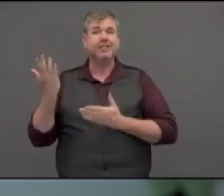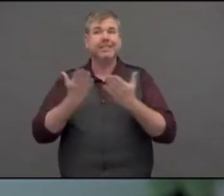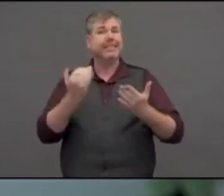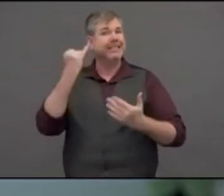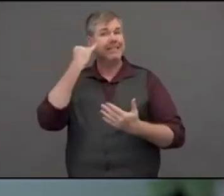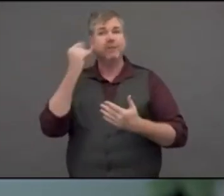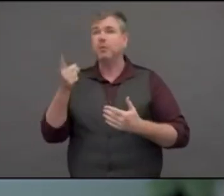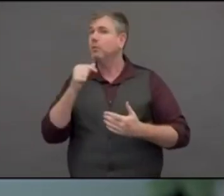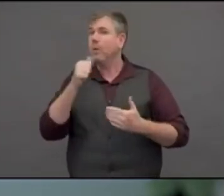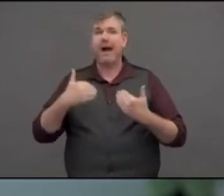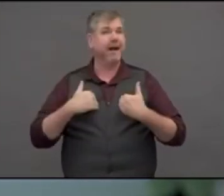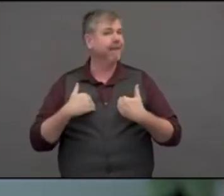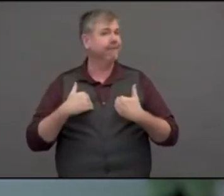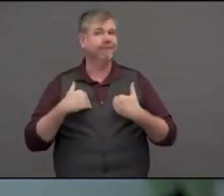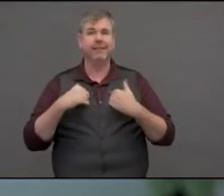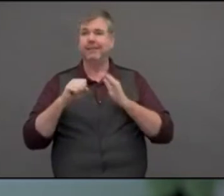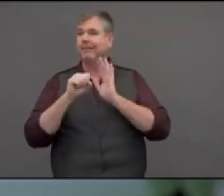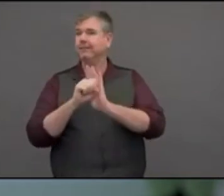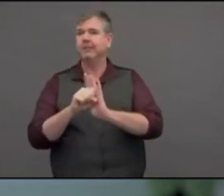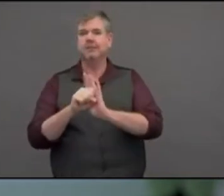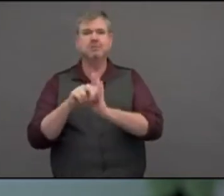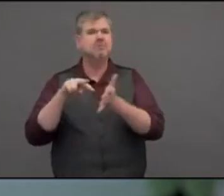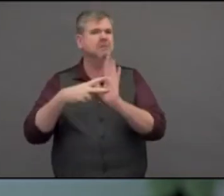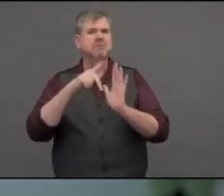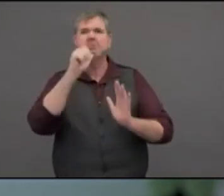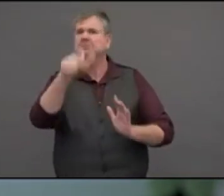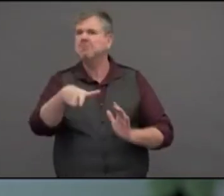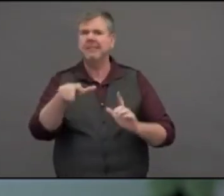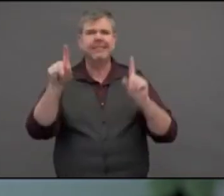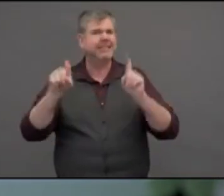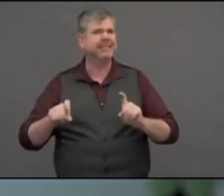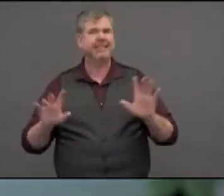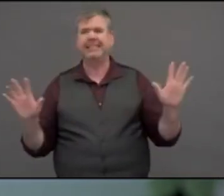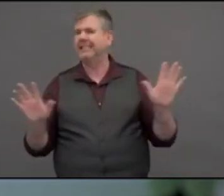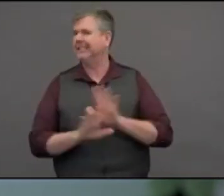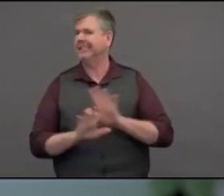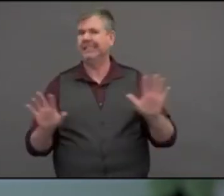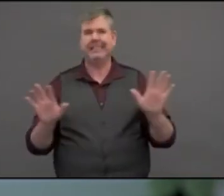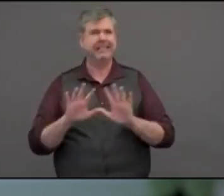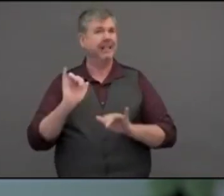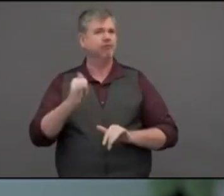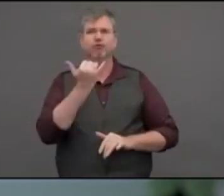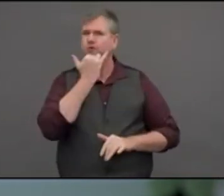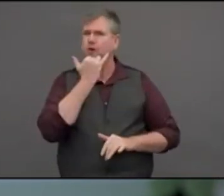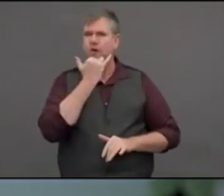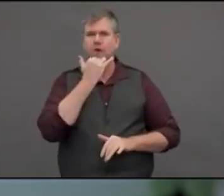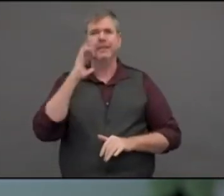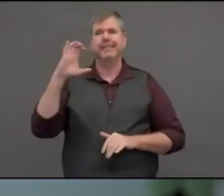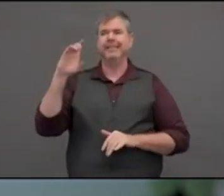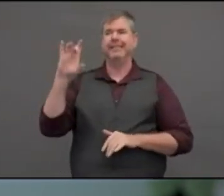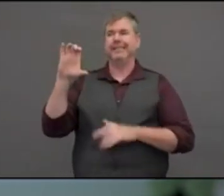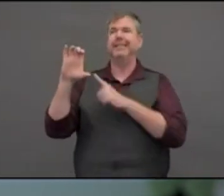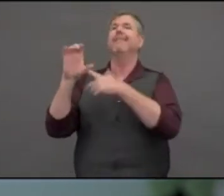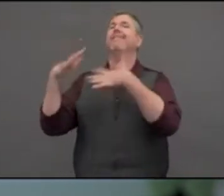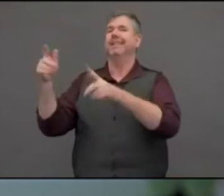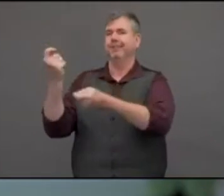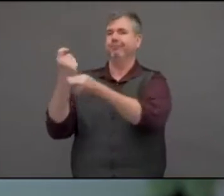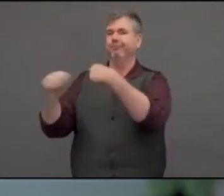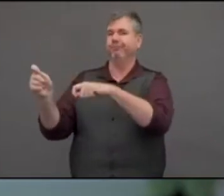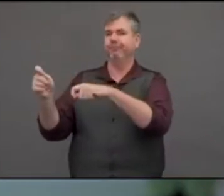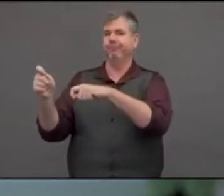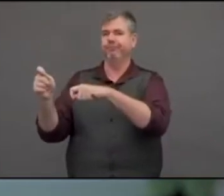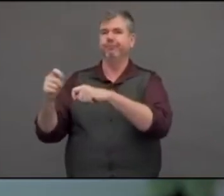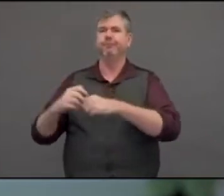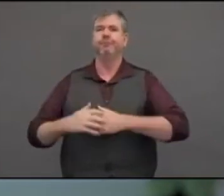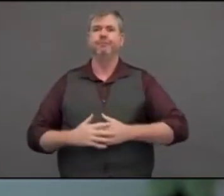tested. That was wrong. The CDC has now put out revised guidance, but our local health officials have been